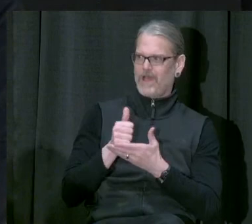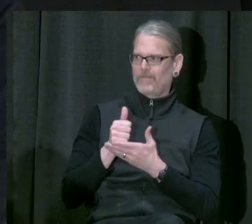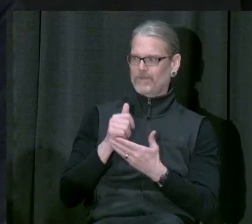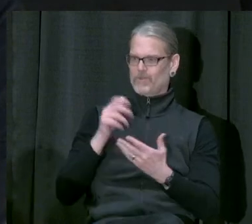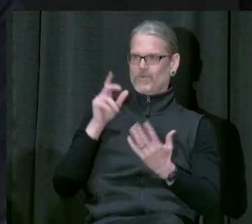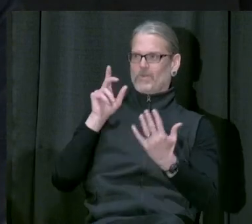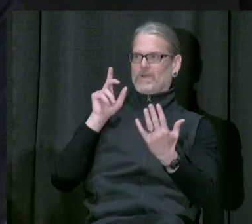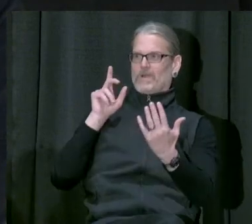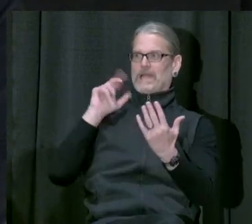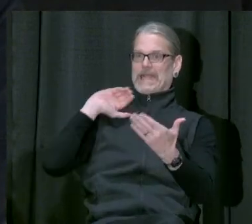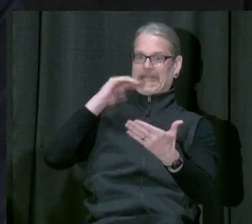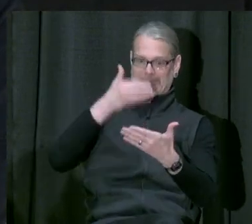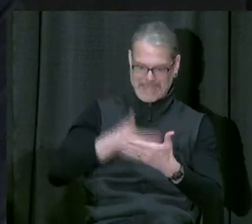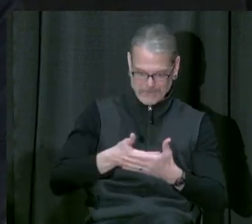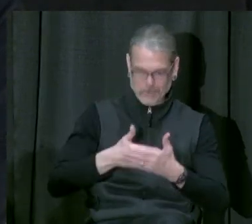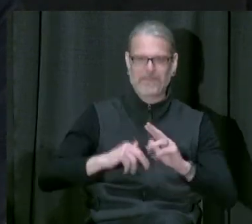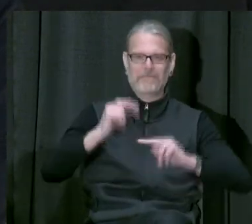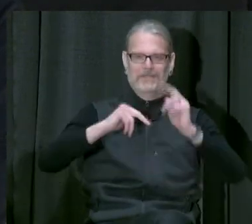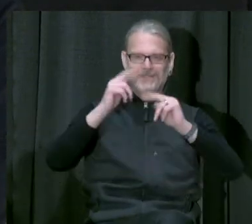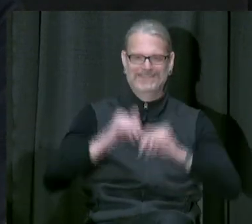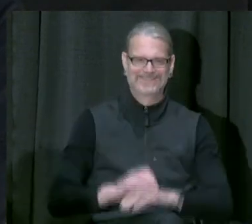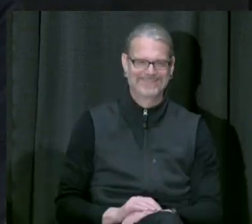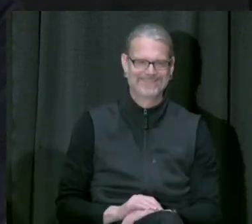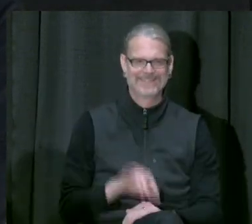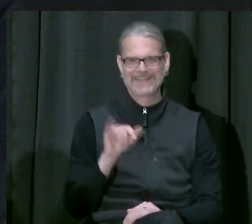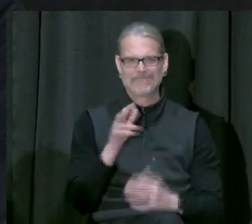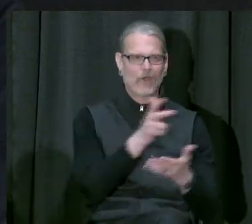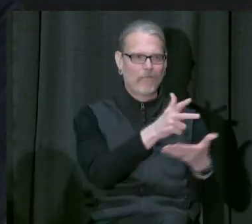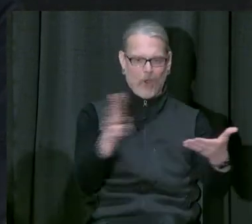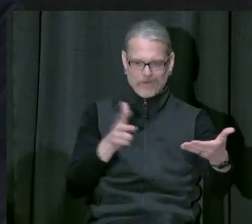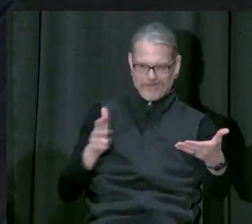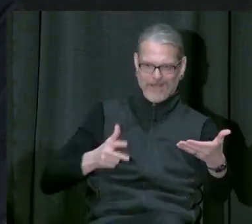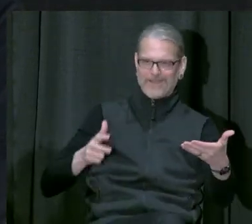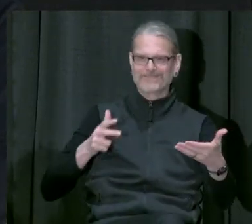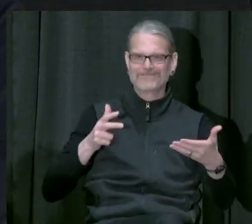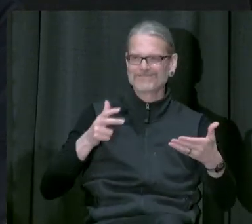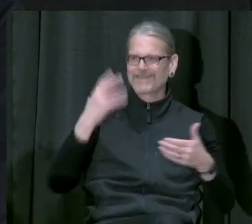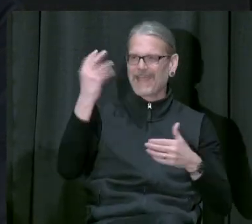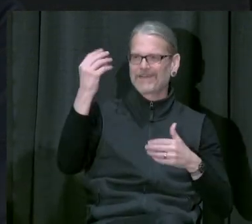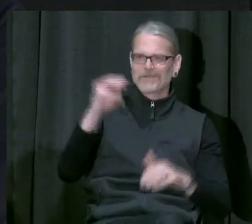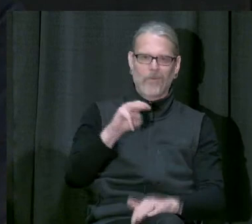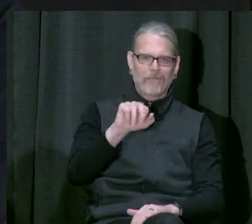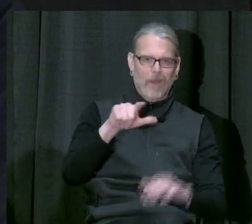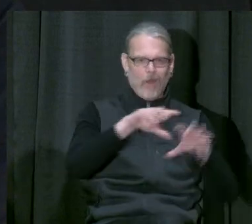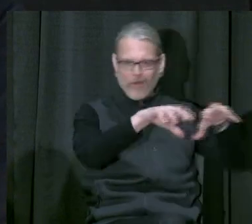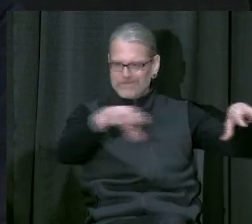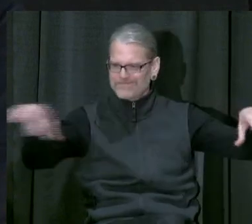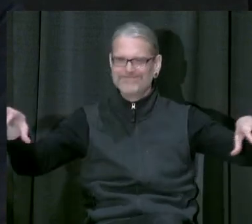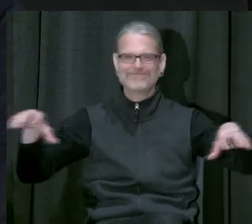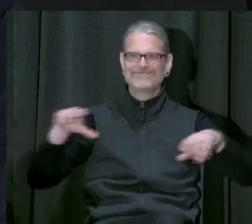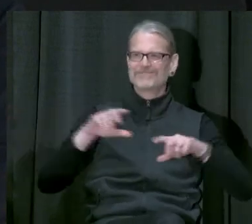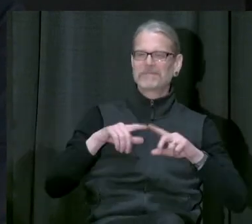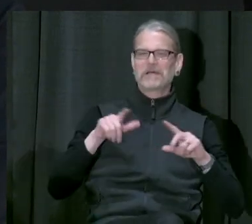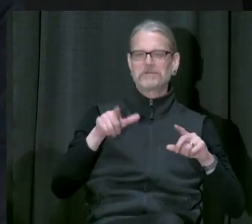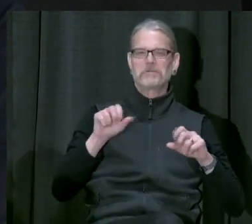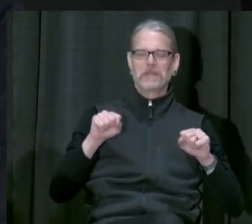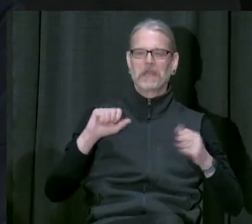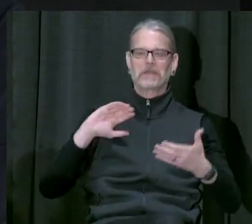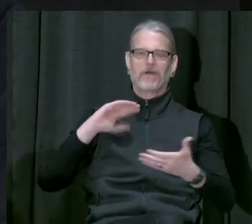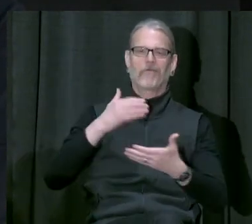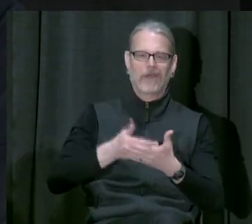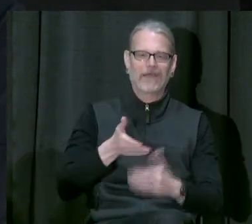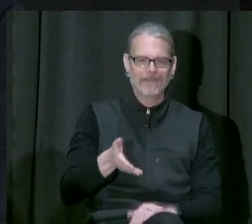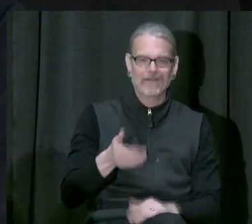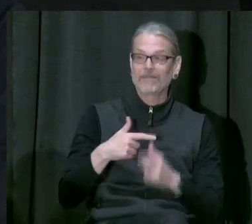less. If it's in a big parking lot or an outdoor mall or something, it might be a bit off, but it gets you to the vicinity. And then you get